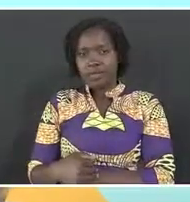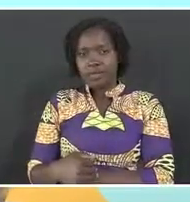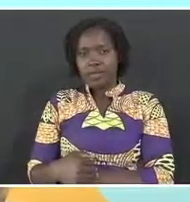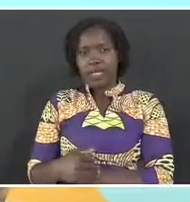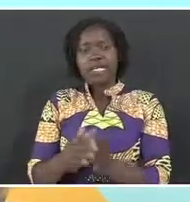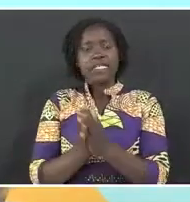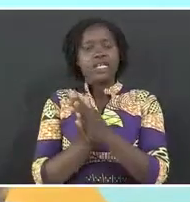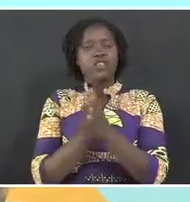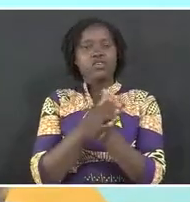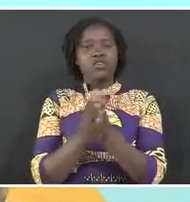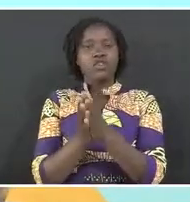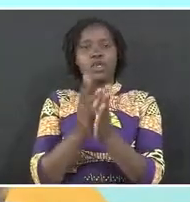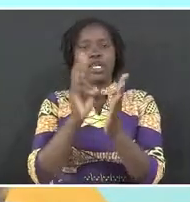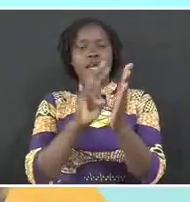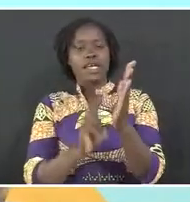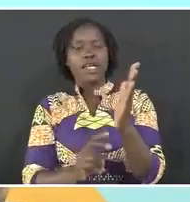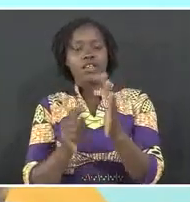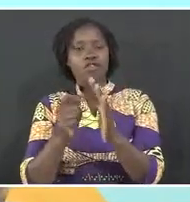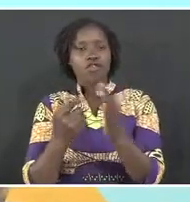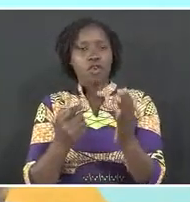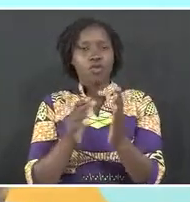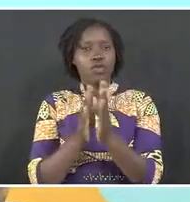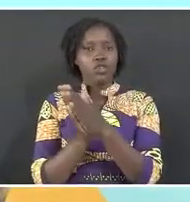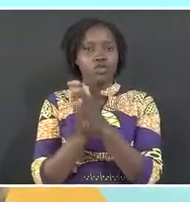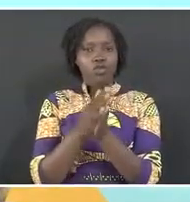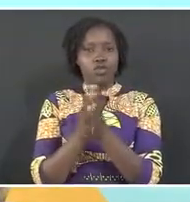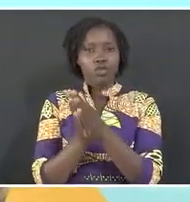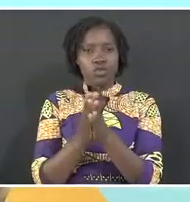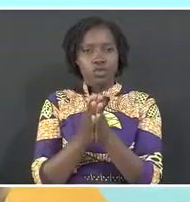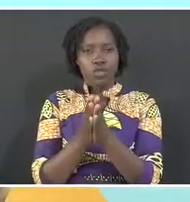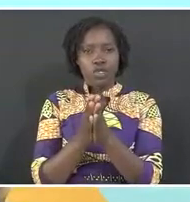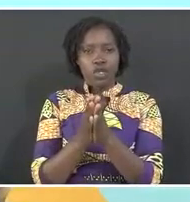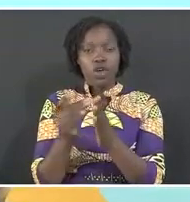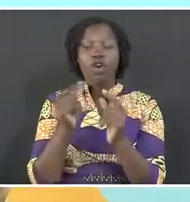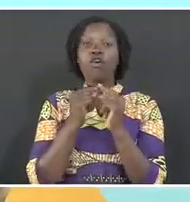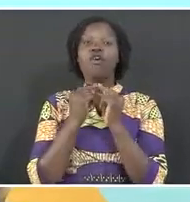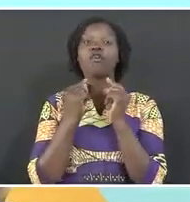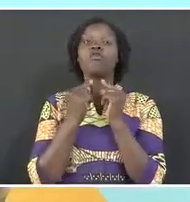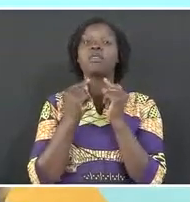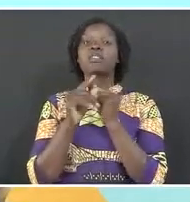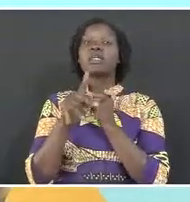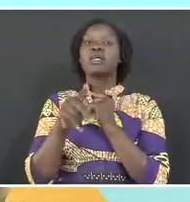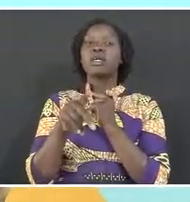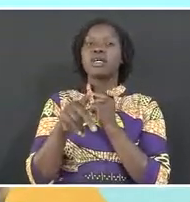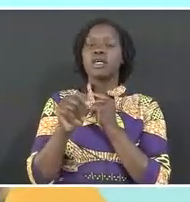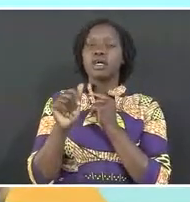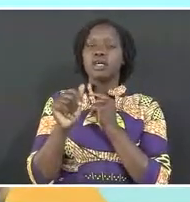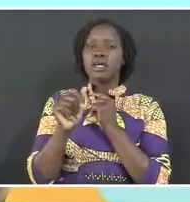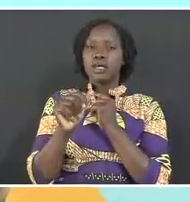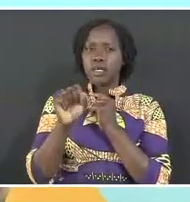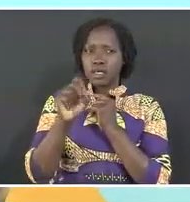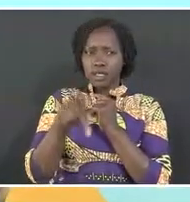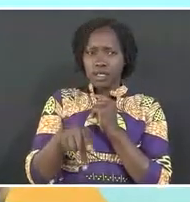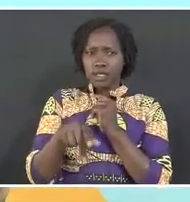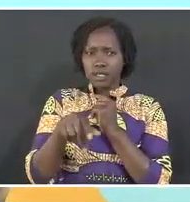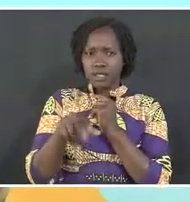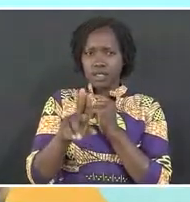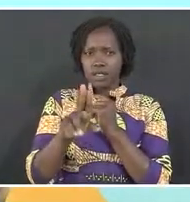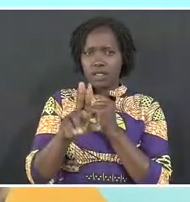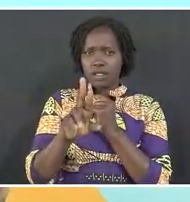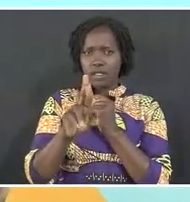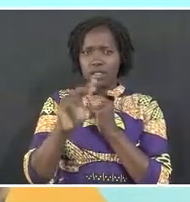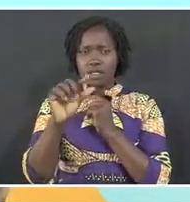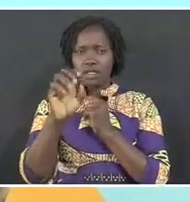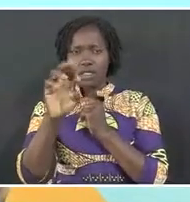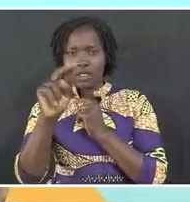a story I read from the stories of Pastor Spurgeon. Pastor Spurgeon was the preacher